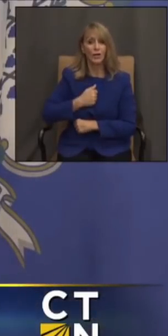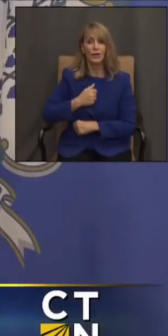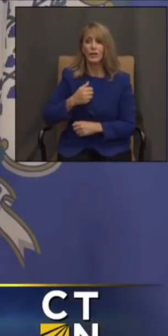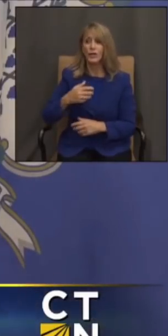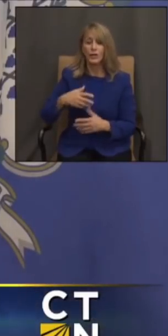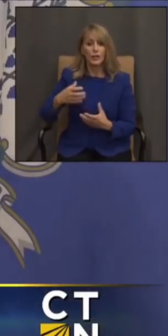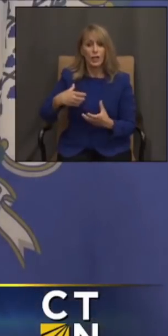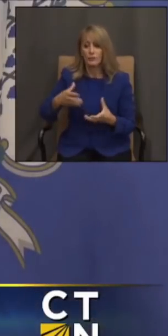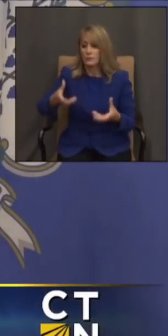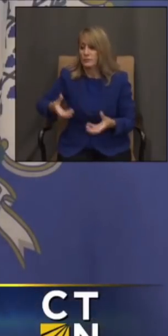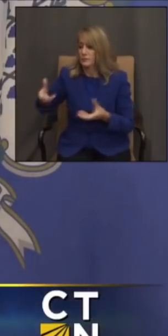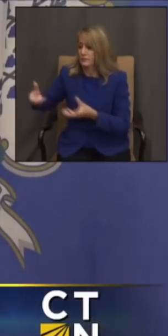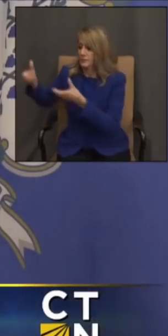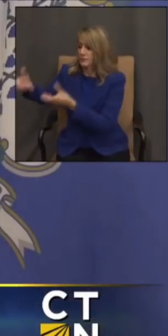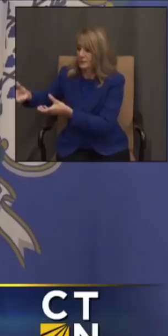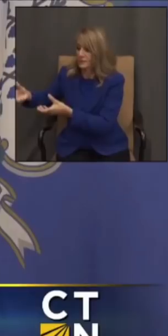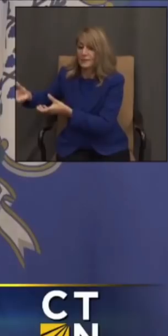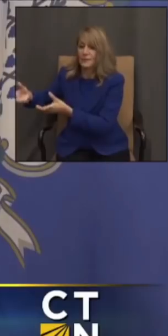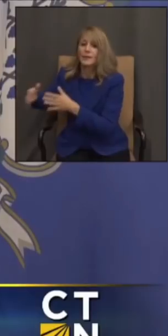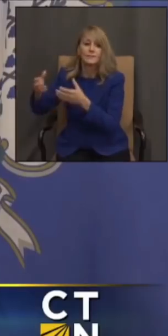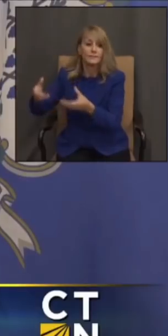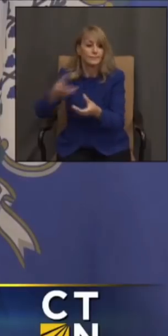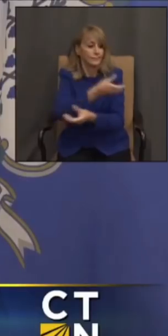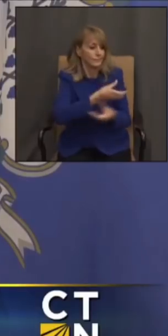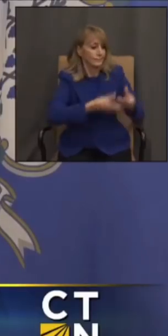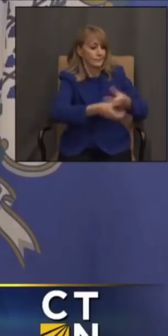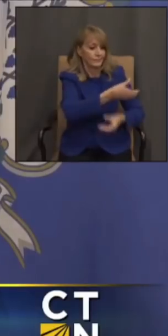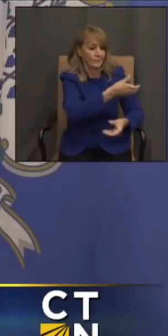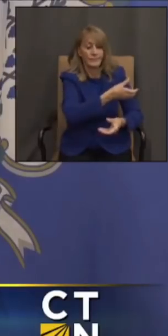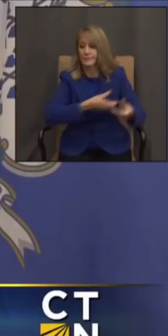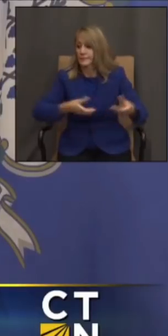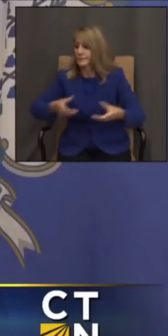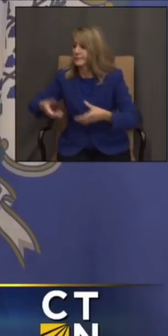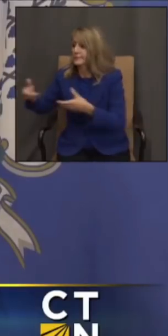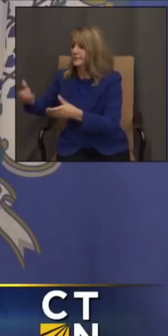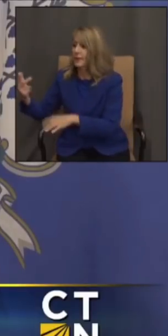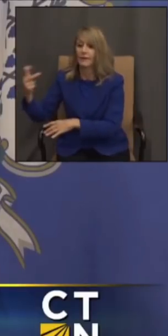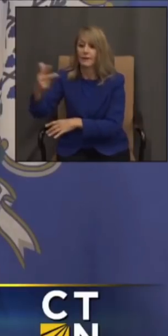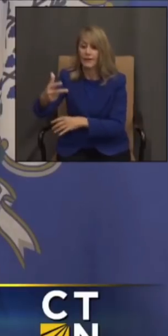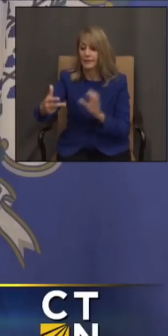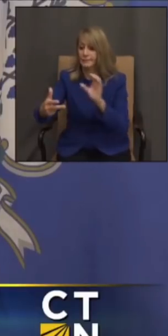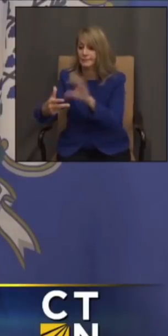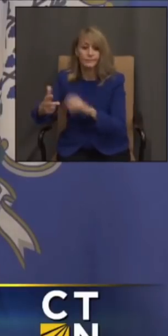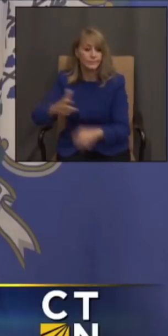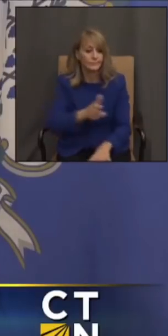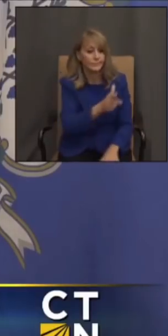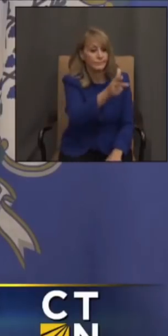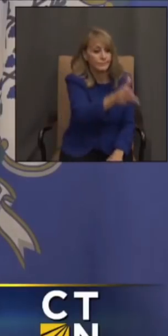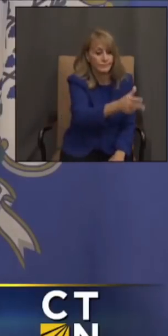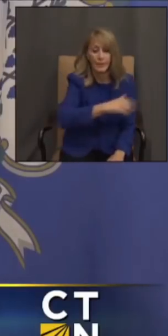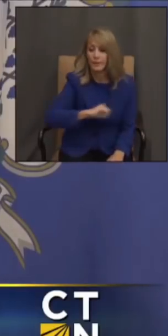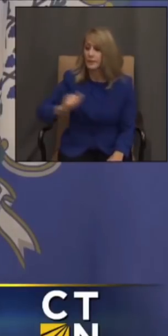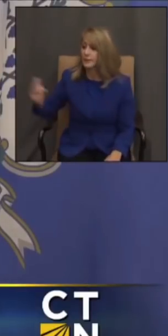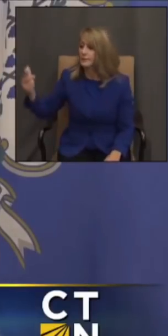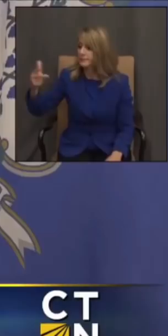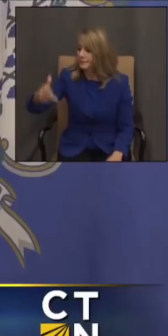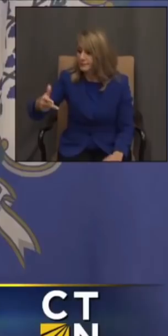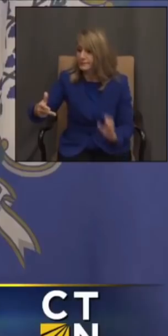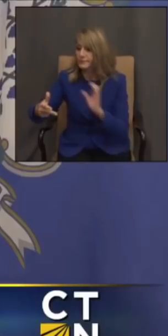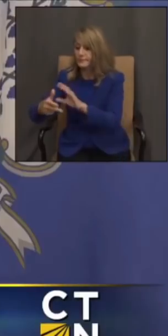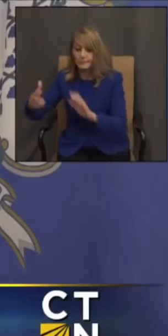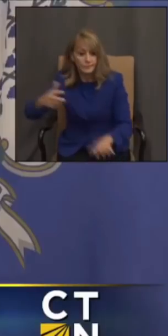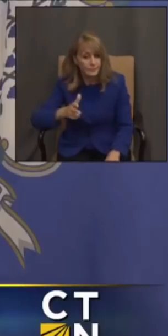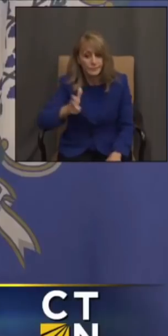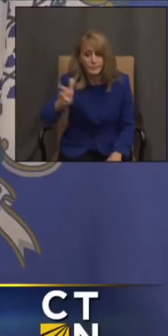out, putting in the Pfizer and Moderna, getting those vans out to people. We just got ourselves a second mobile